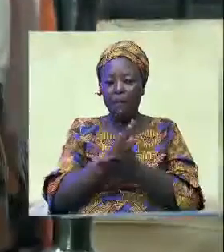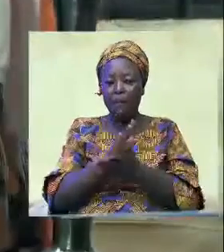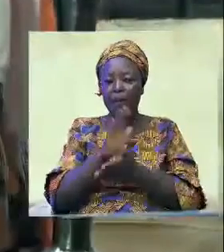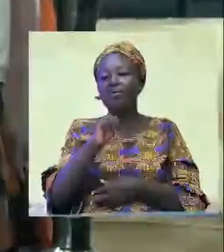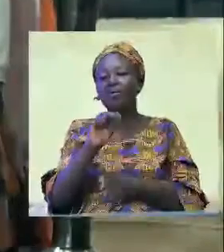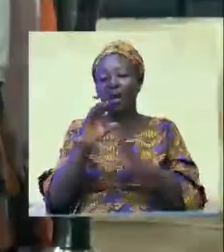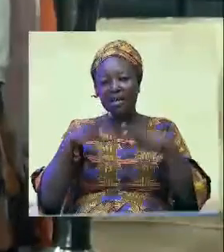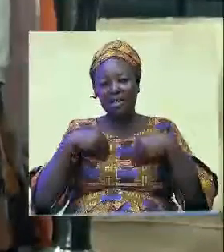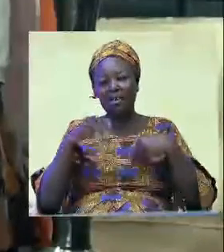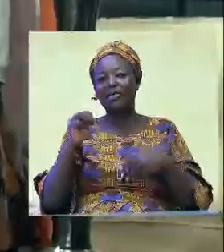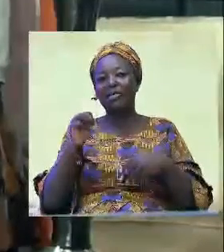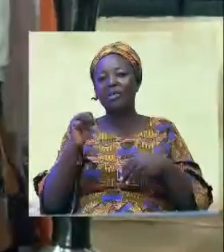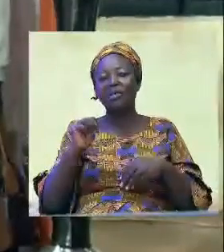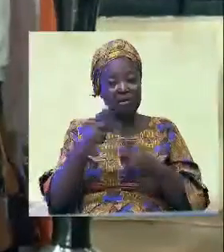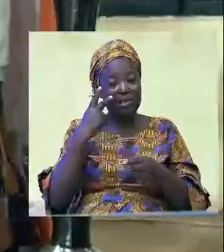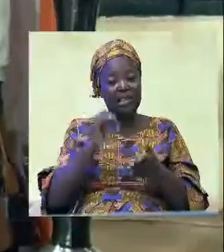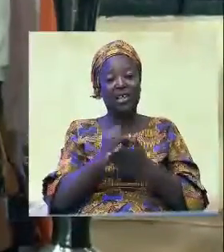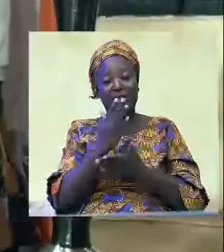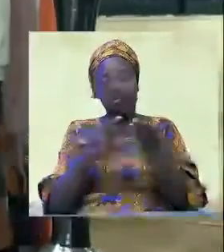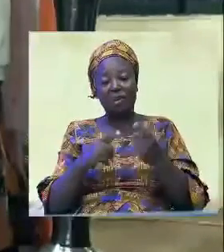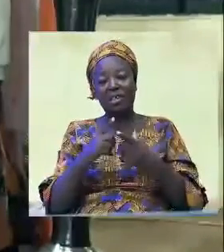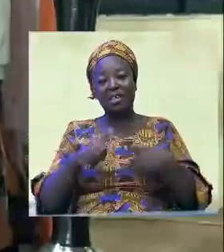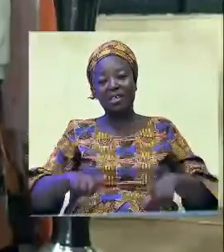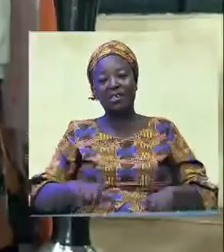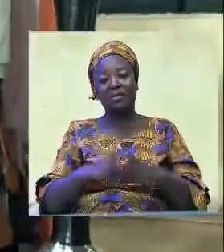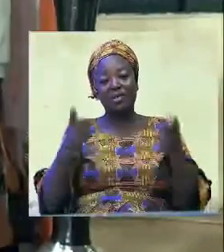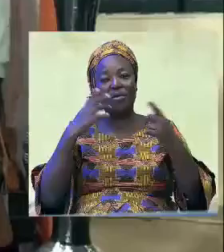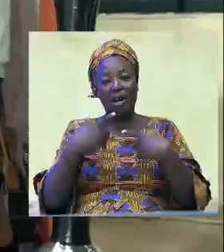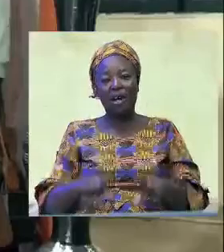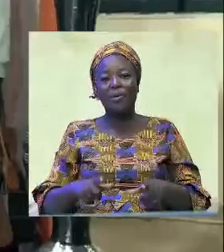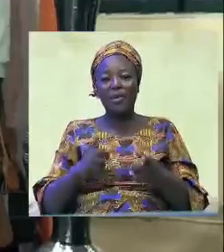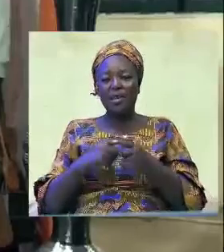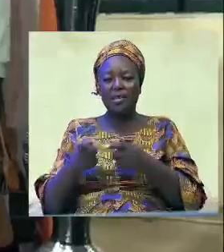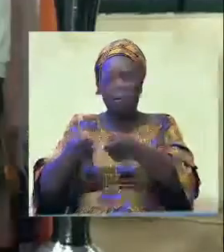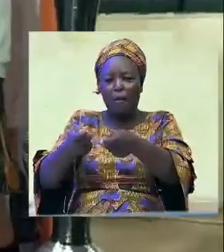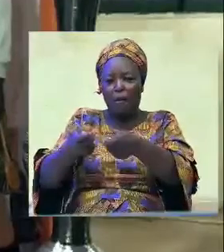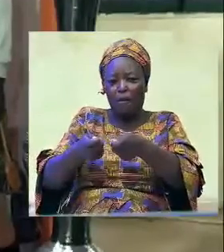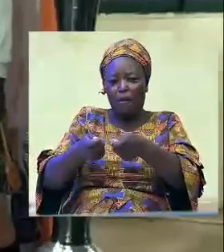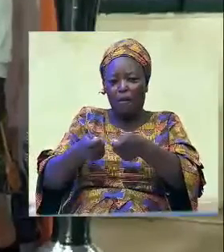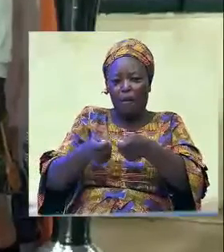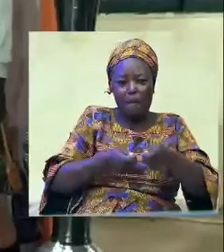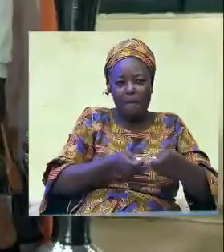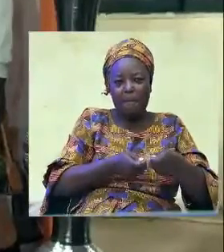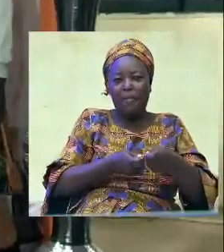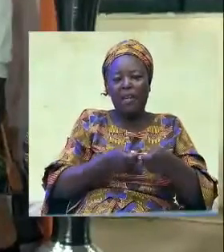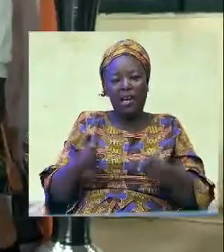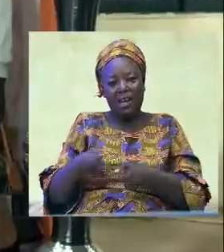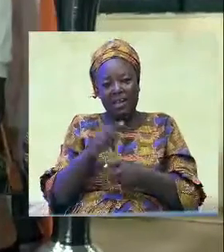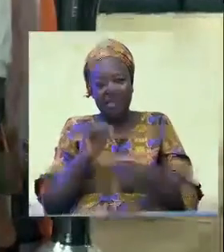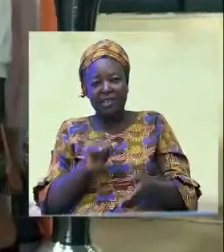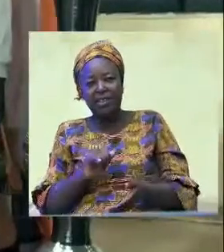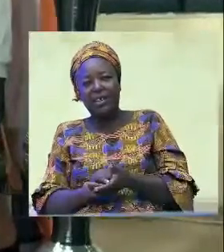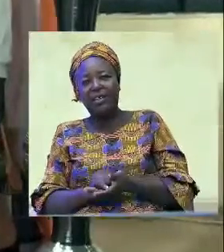Only Jesus. Accept him. Believe on him. You will see something great will happen. We